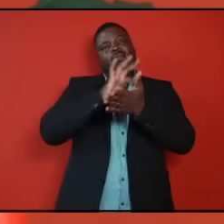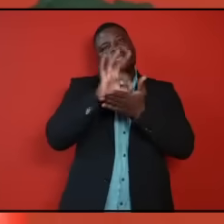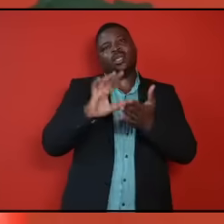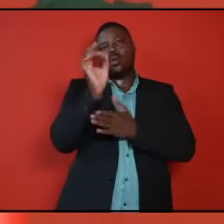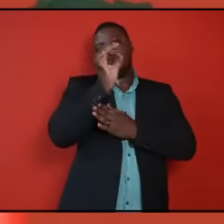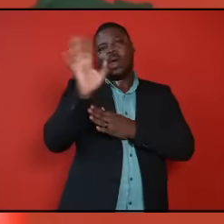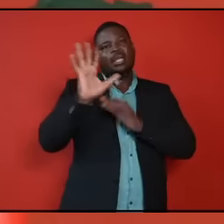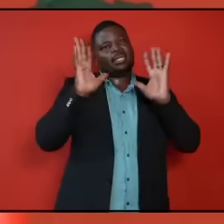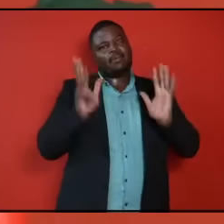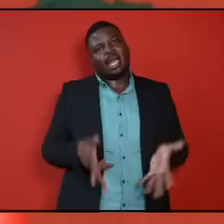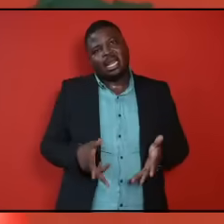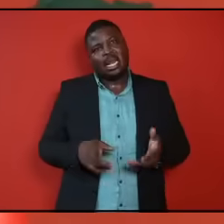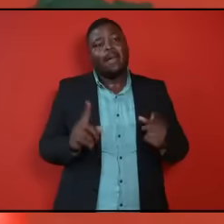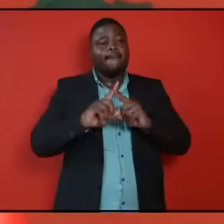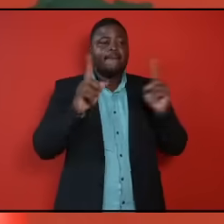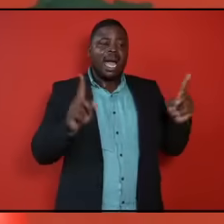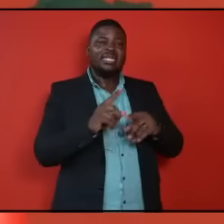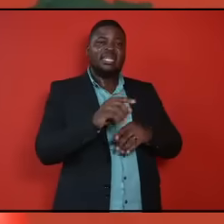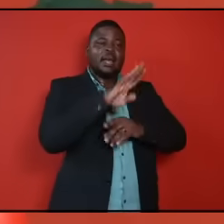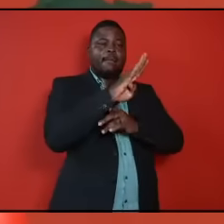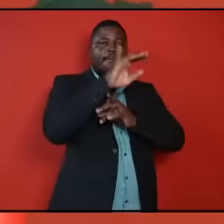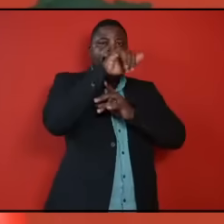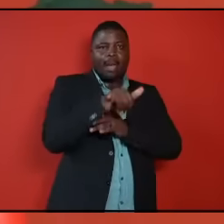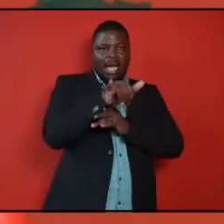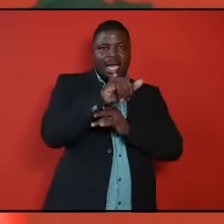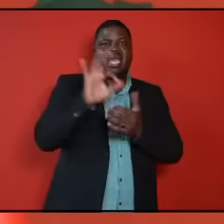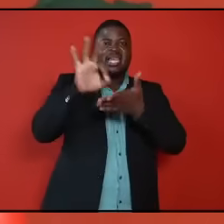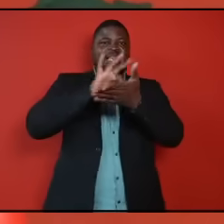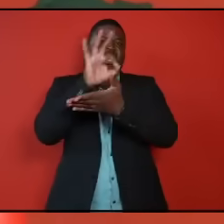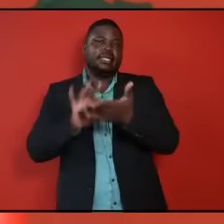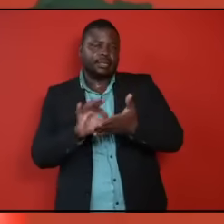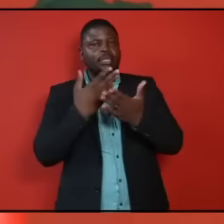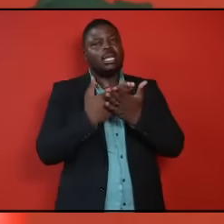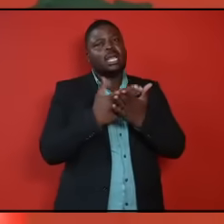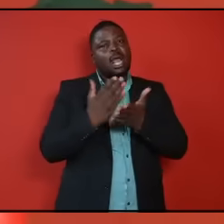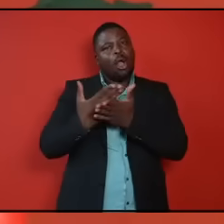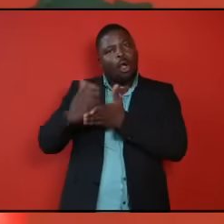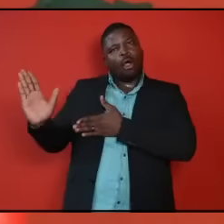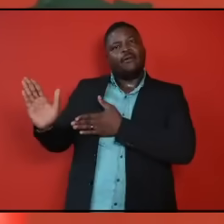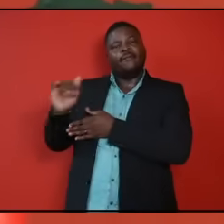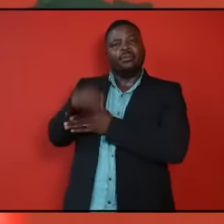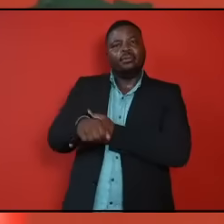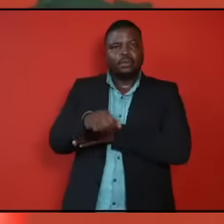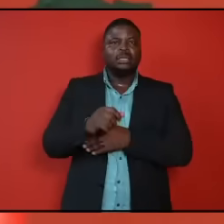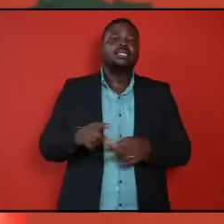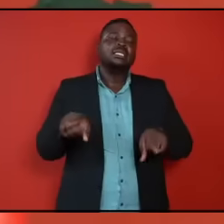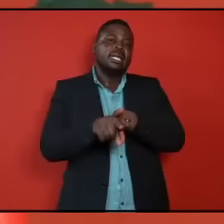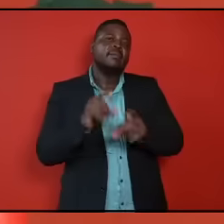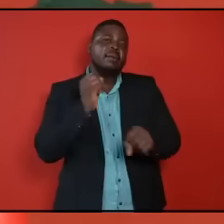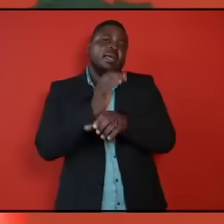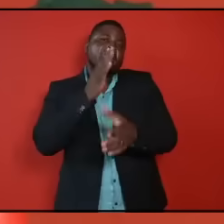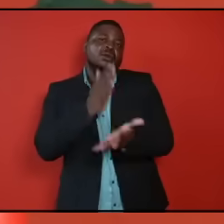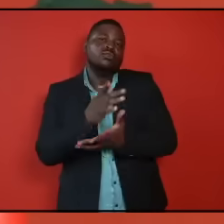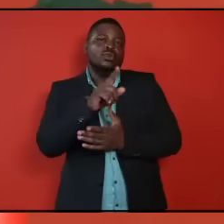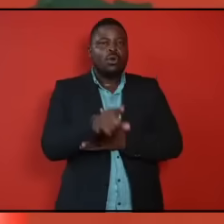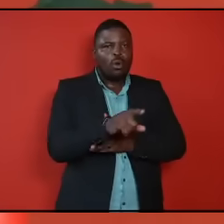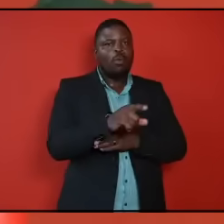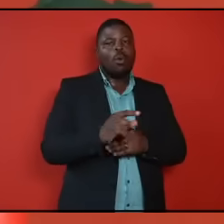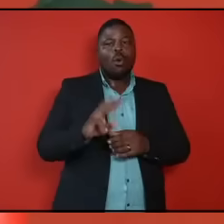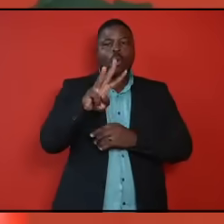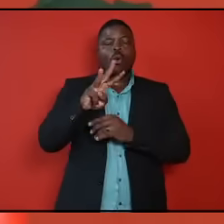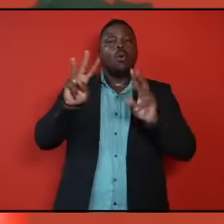with by-elections in order to allow political parties to replace ward councillors in the same way the PR system